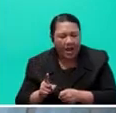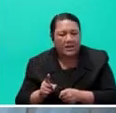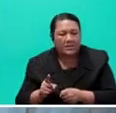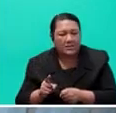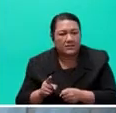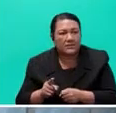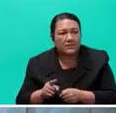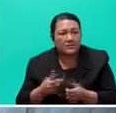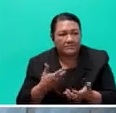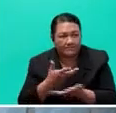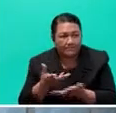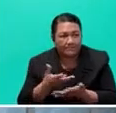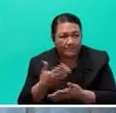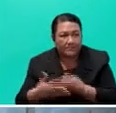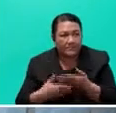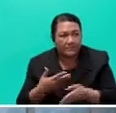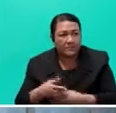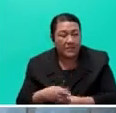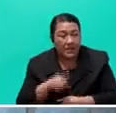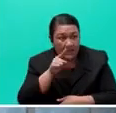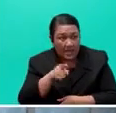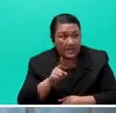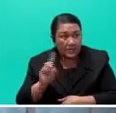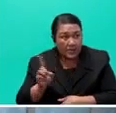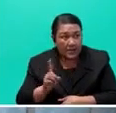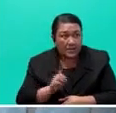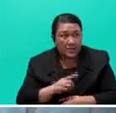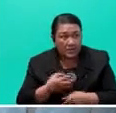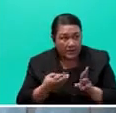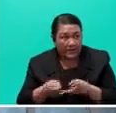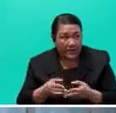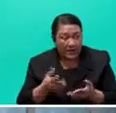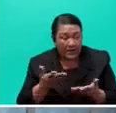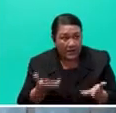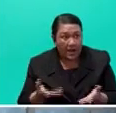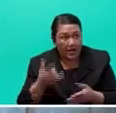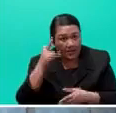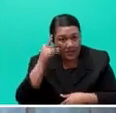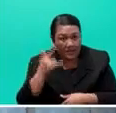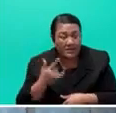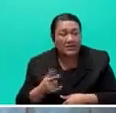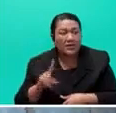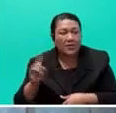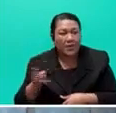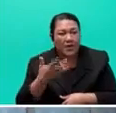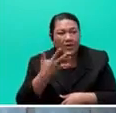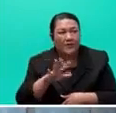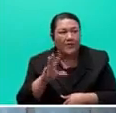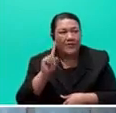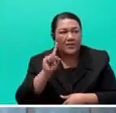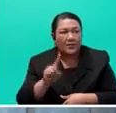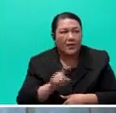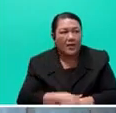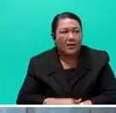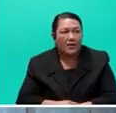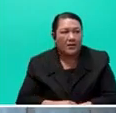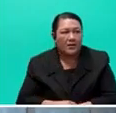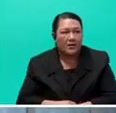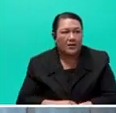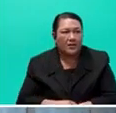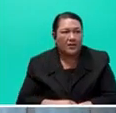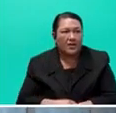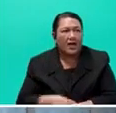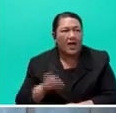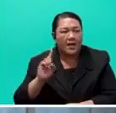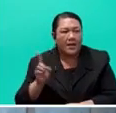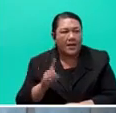substantive motion. That's what you're referring to now. The motion before us is on 51. I'm just explaining,